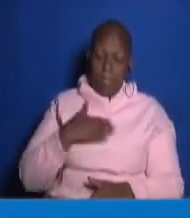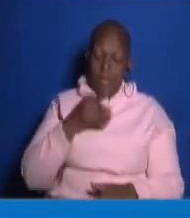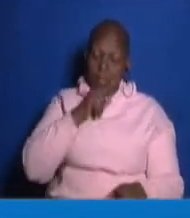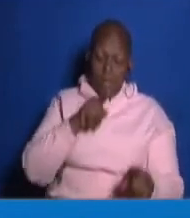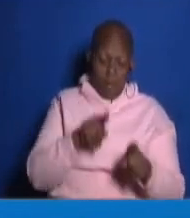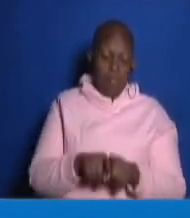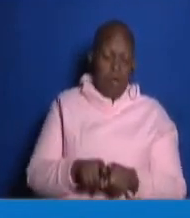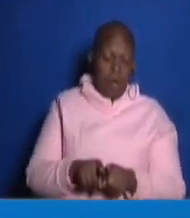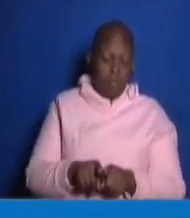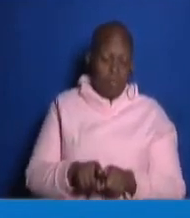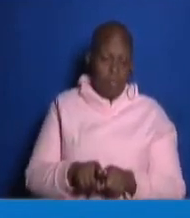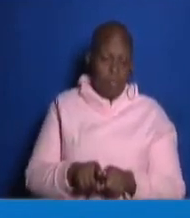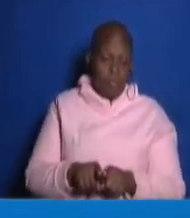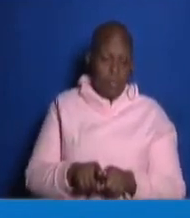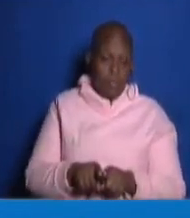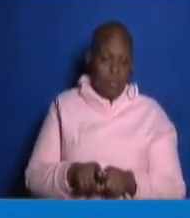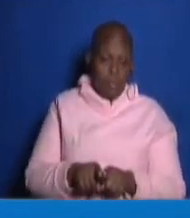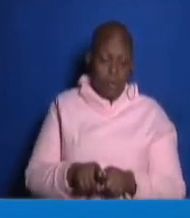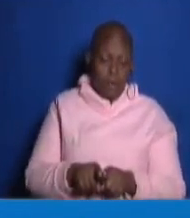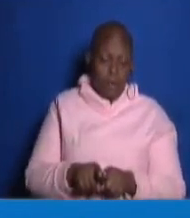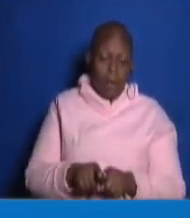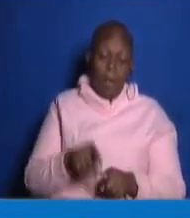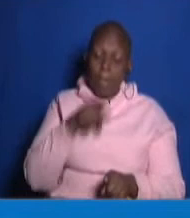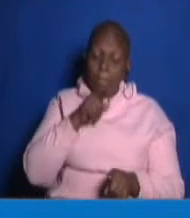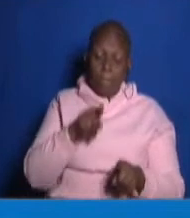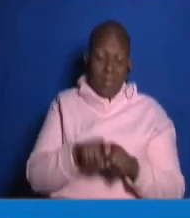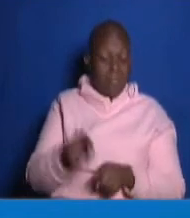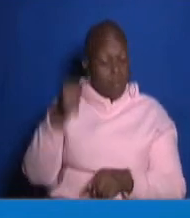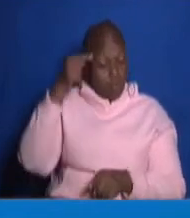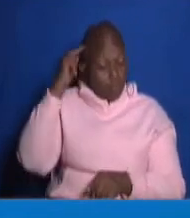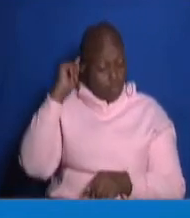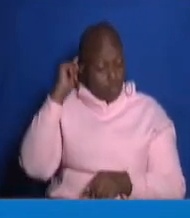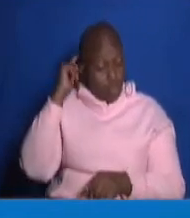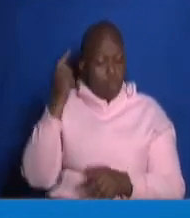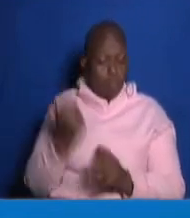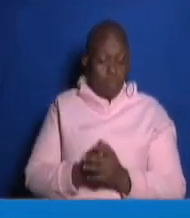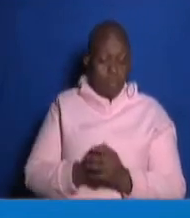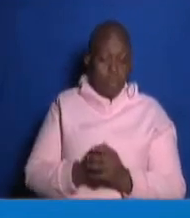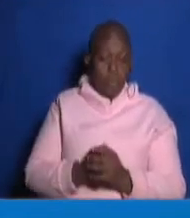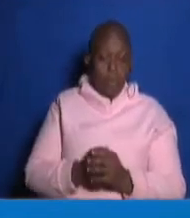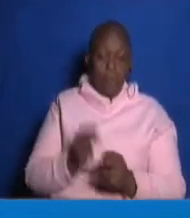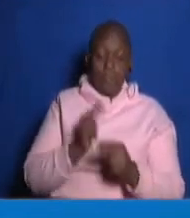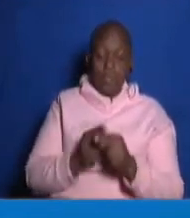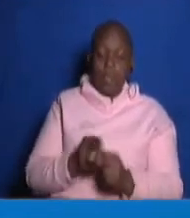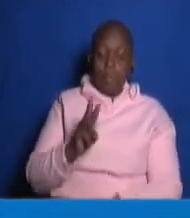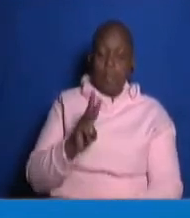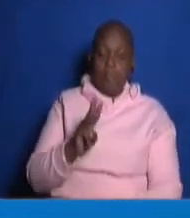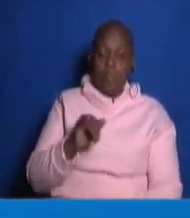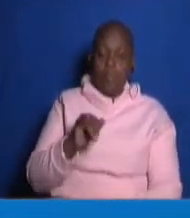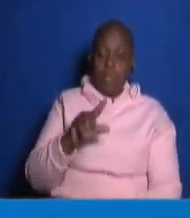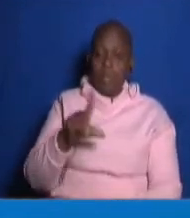brother in the flesh, William. He said, Benny,